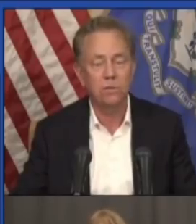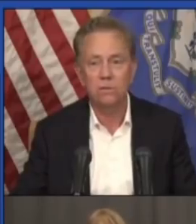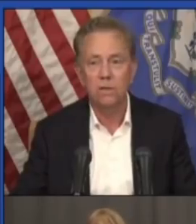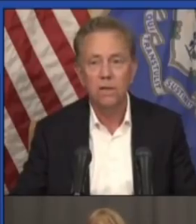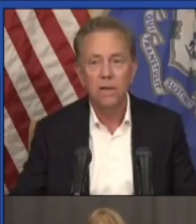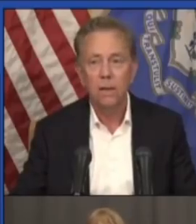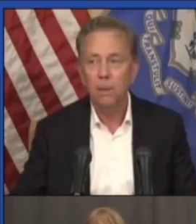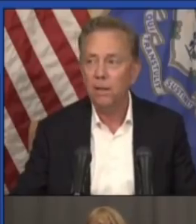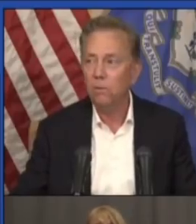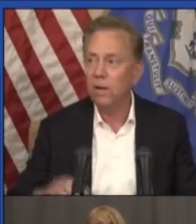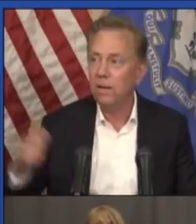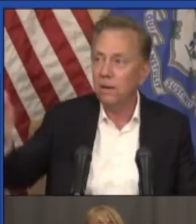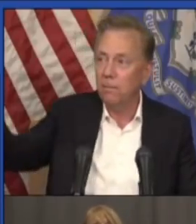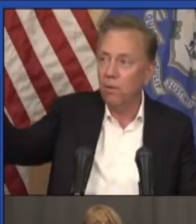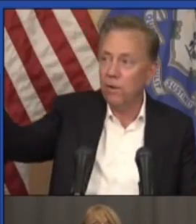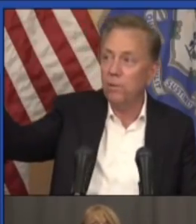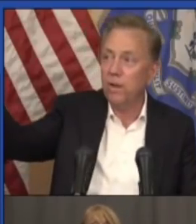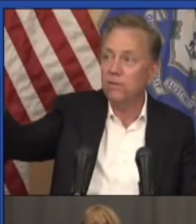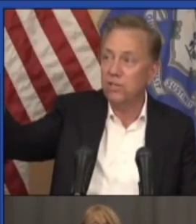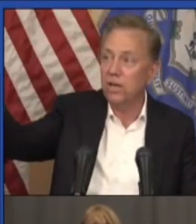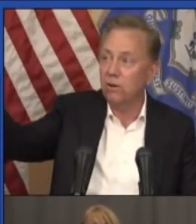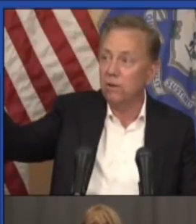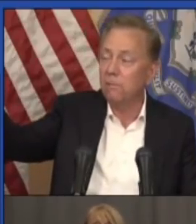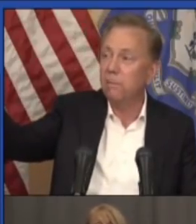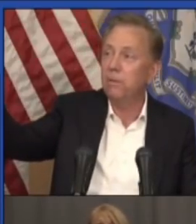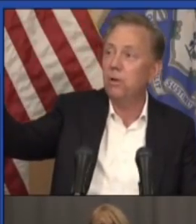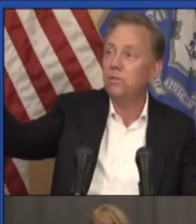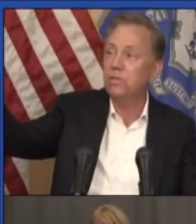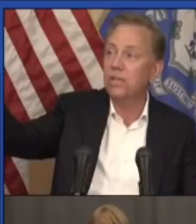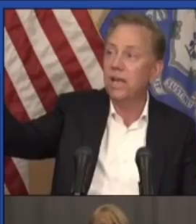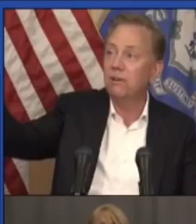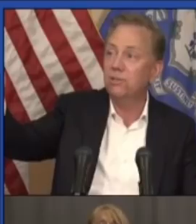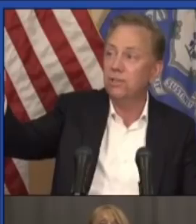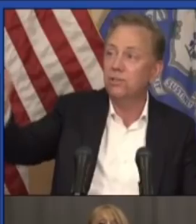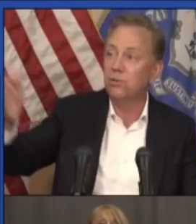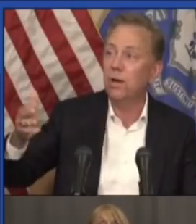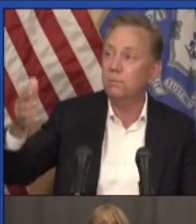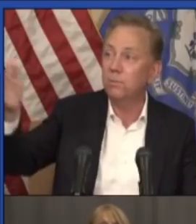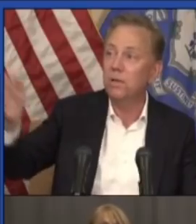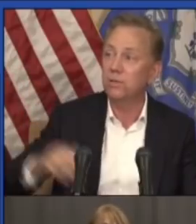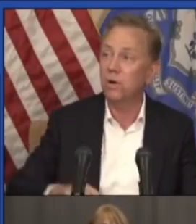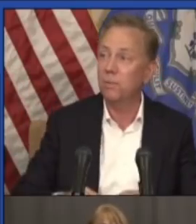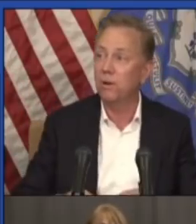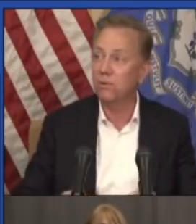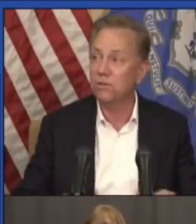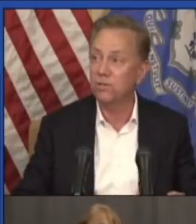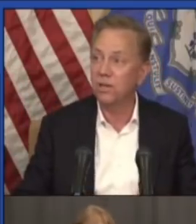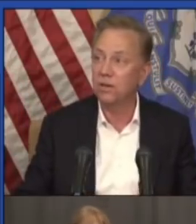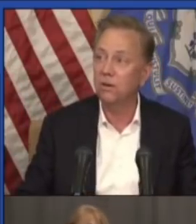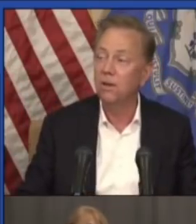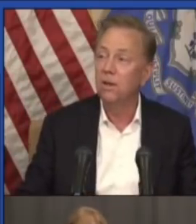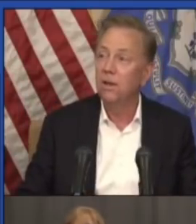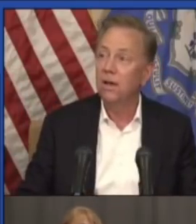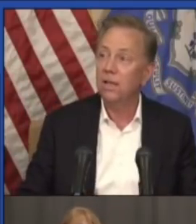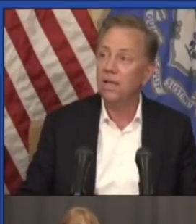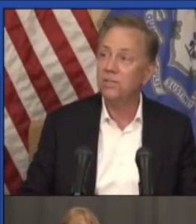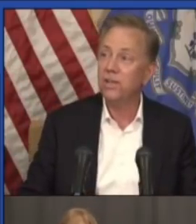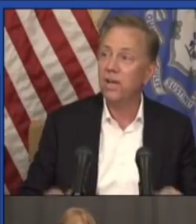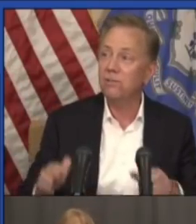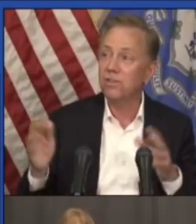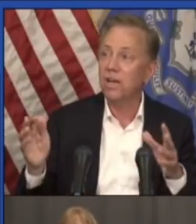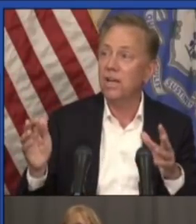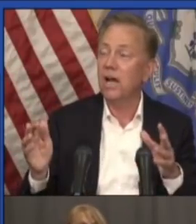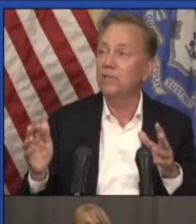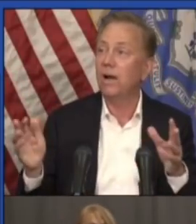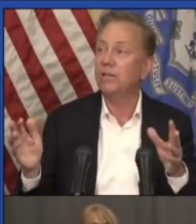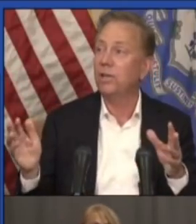folks that And by the way, over here we have a signer. I'm curious to see how she describes me describing her as a signer. I'd like to see how